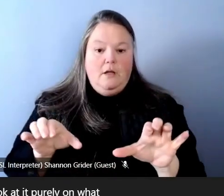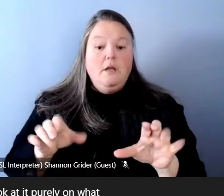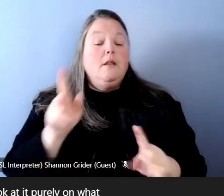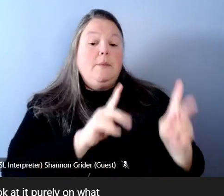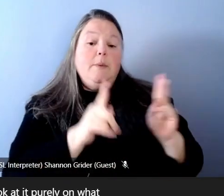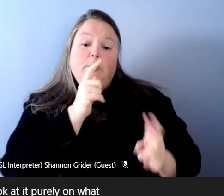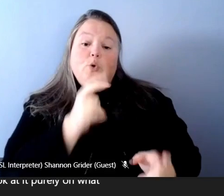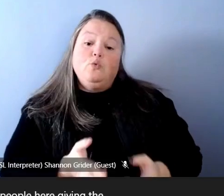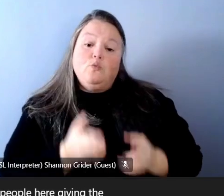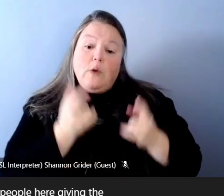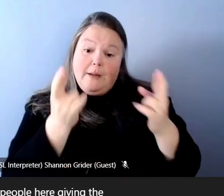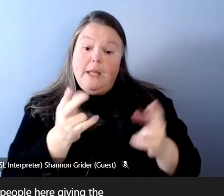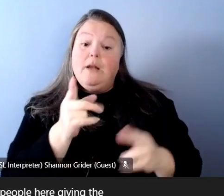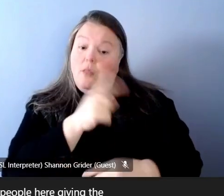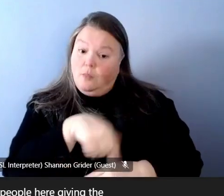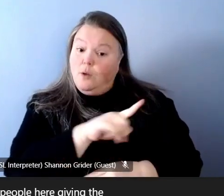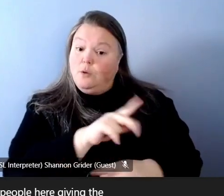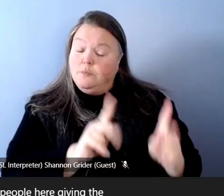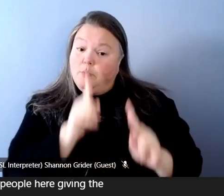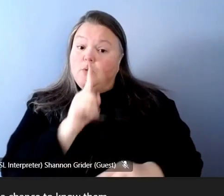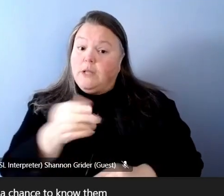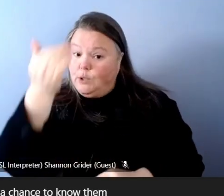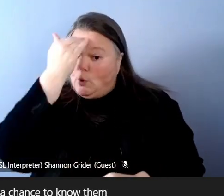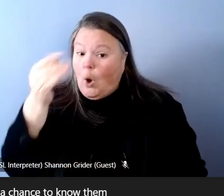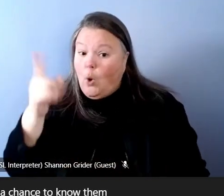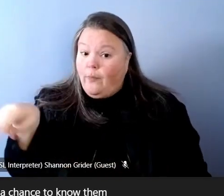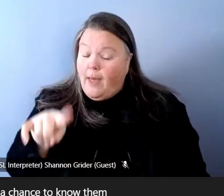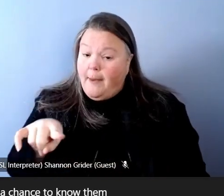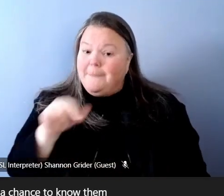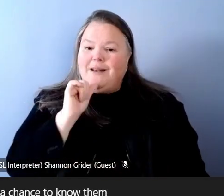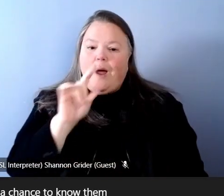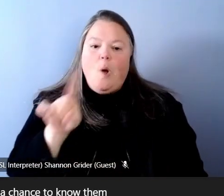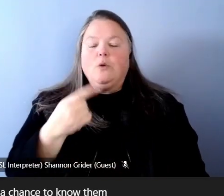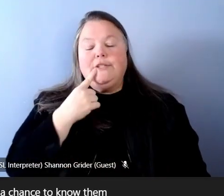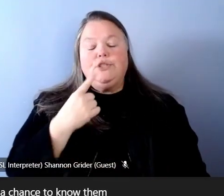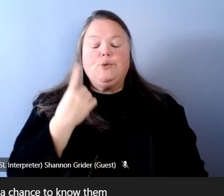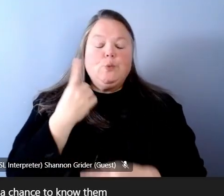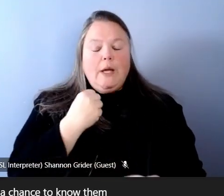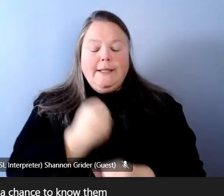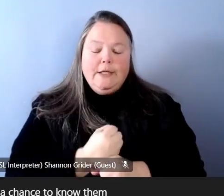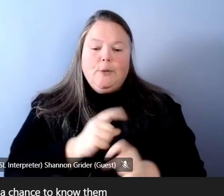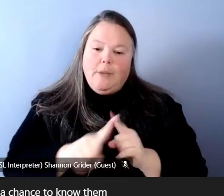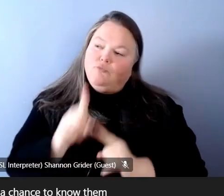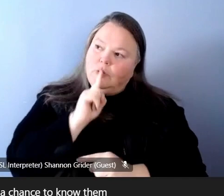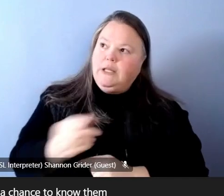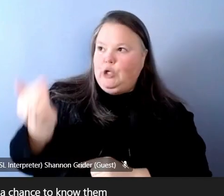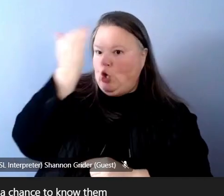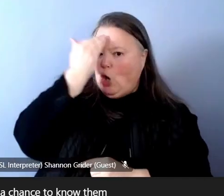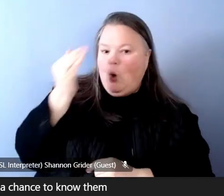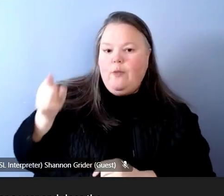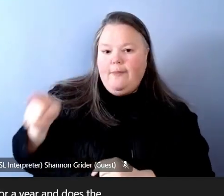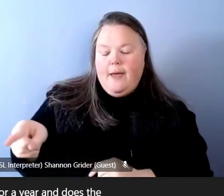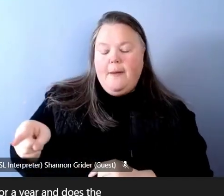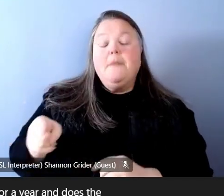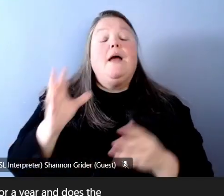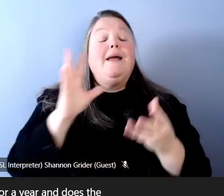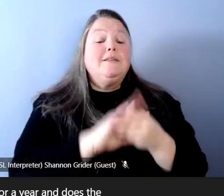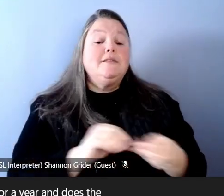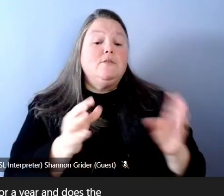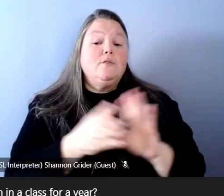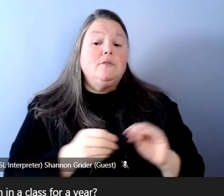recommendations have really gotten a chance to know them and haven't just had them in a class for a year? And does the narrative really represent